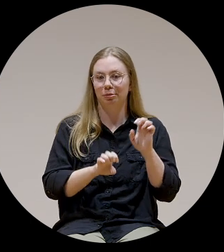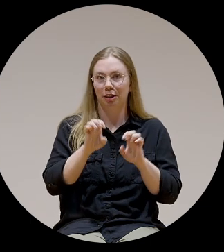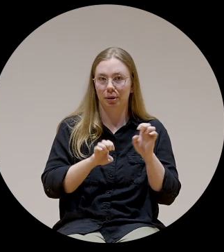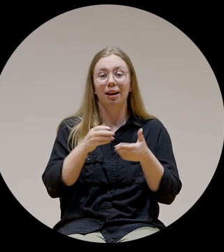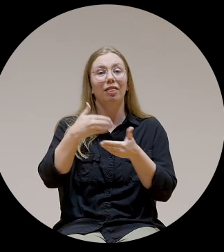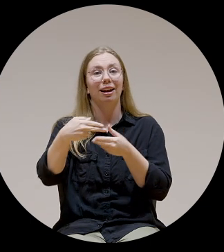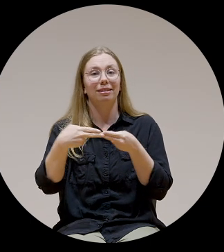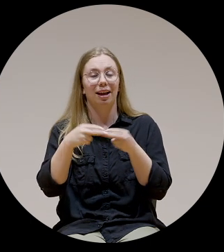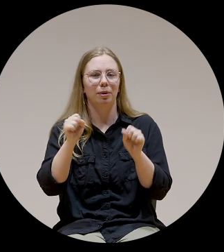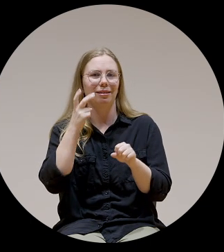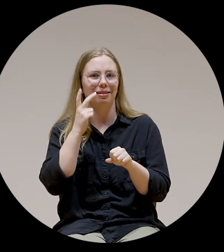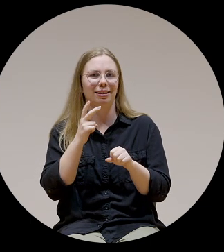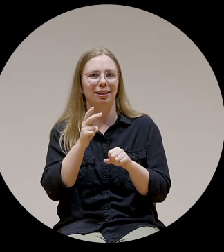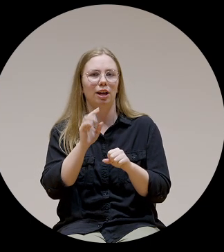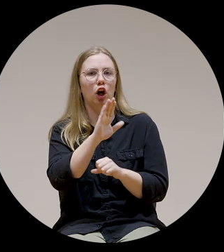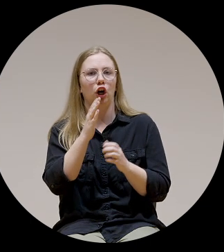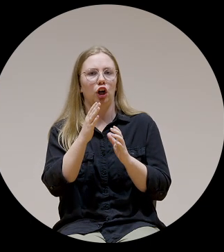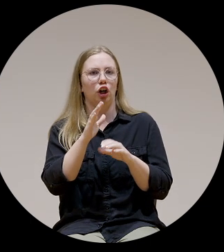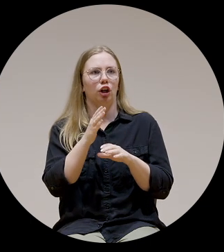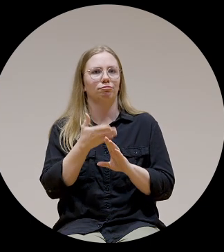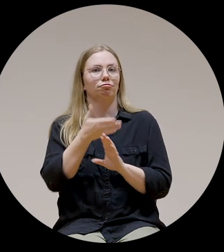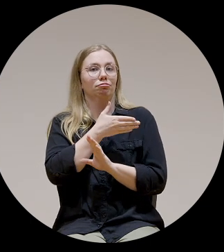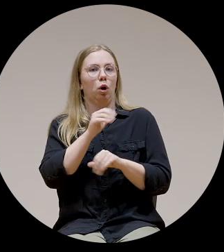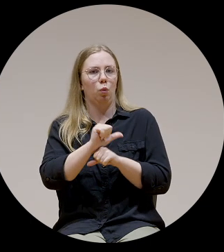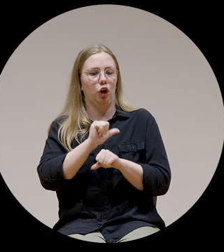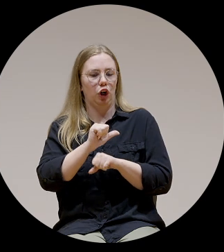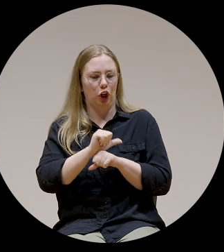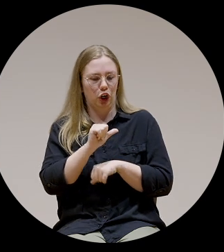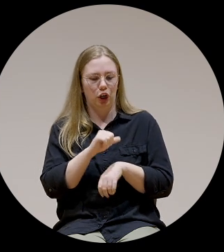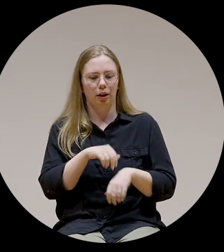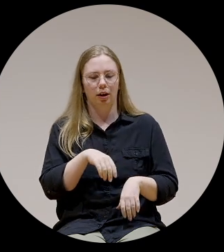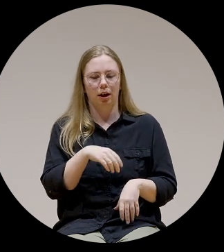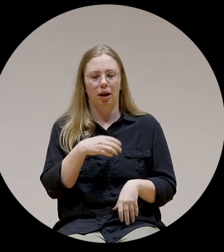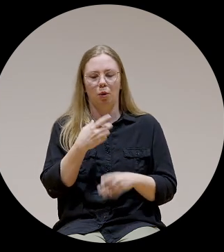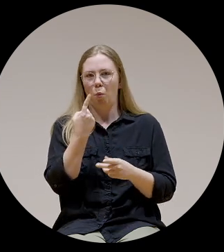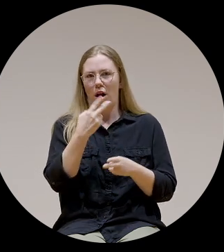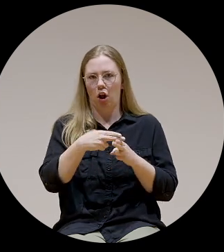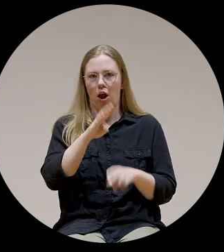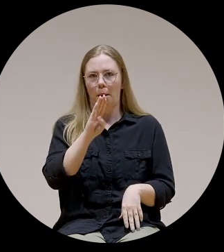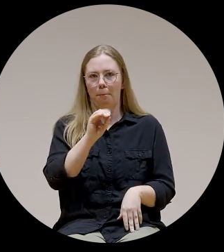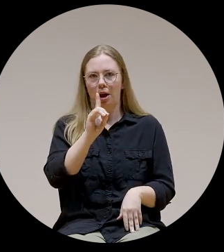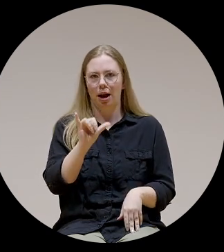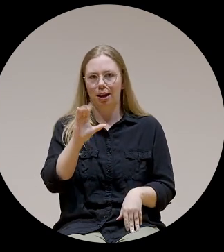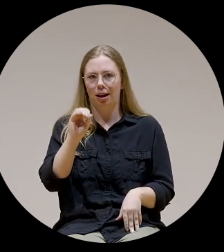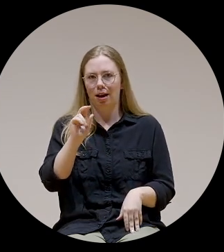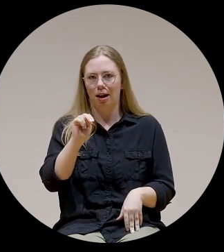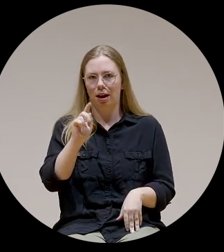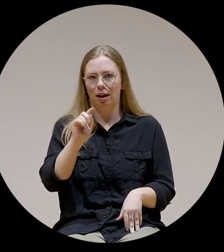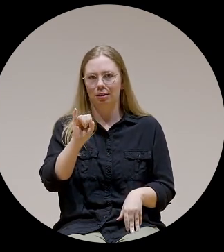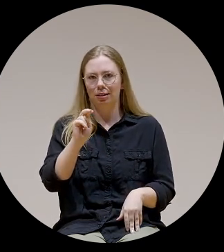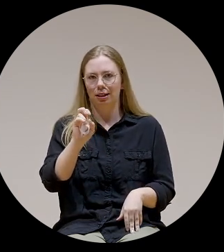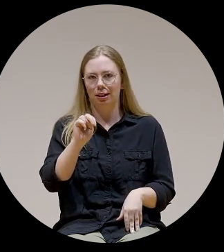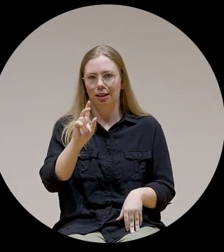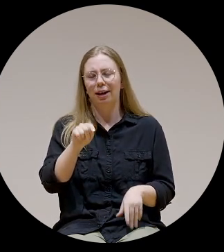of her a little bit earlier work, one with Body Continent, which is another wall hanging, such as Four Horses